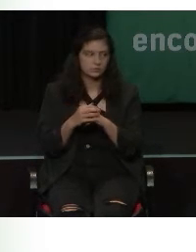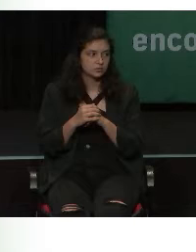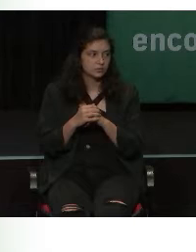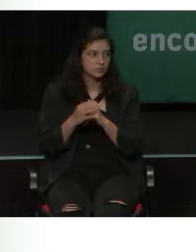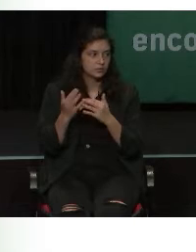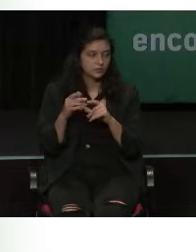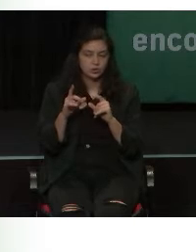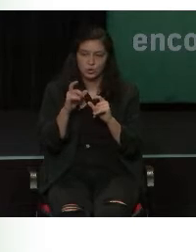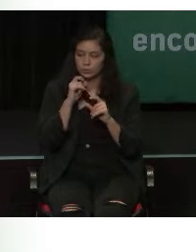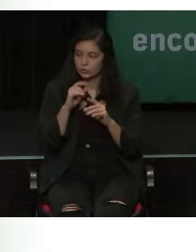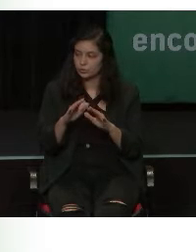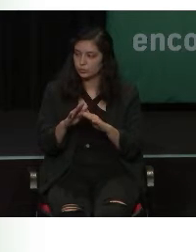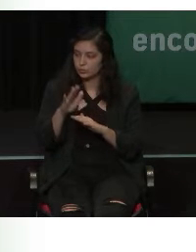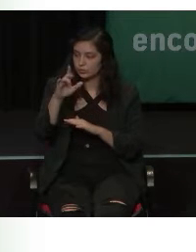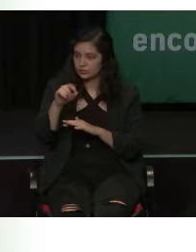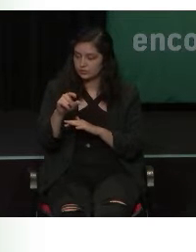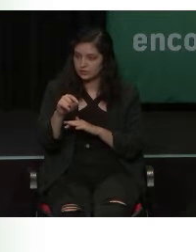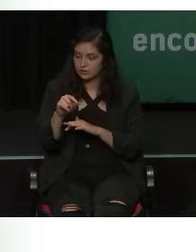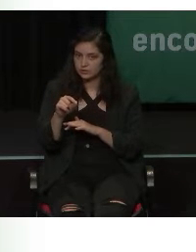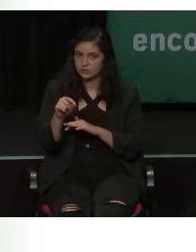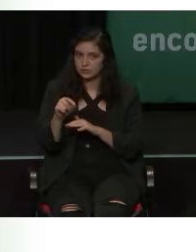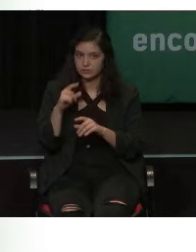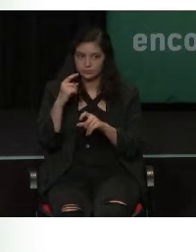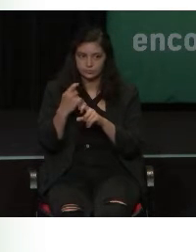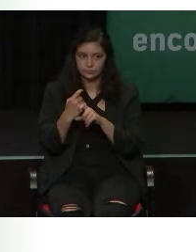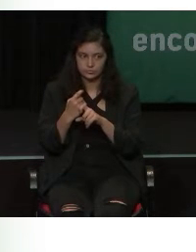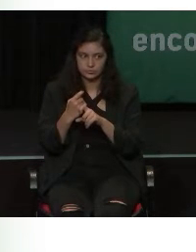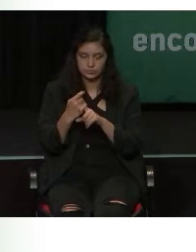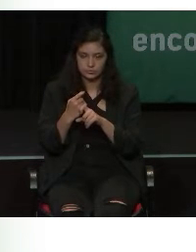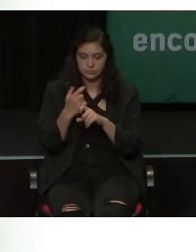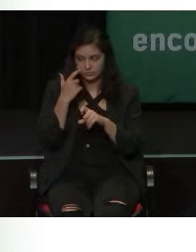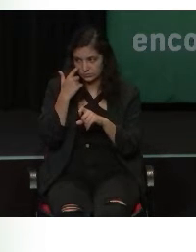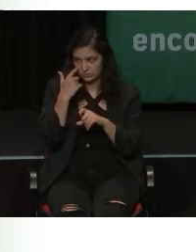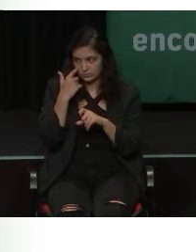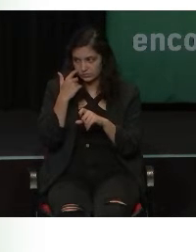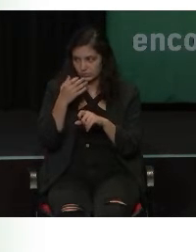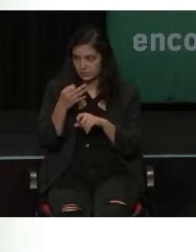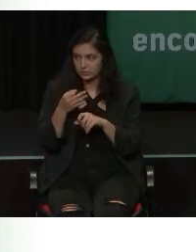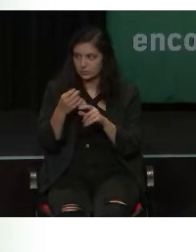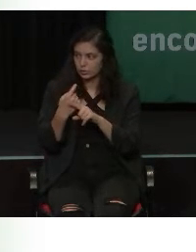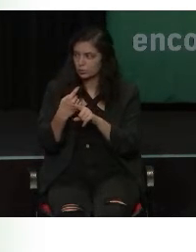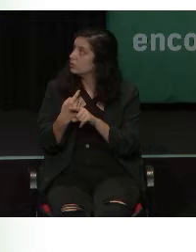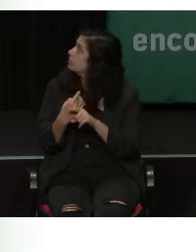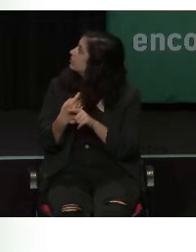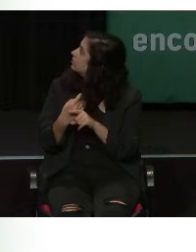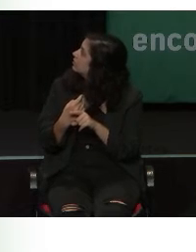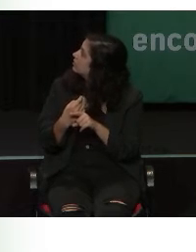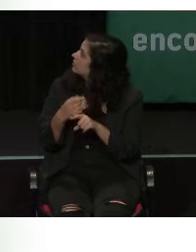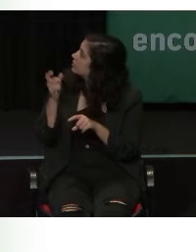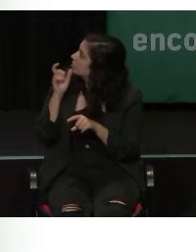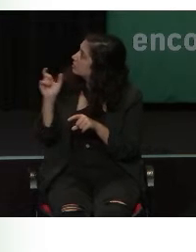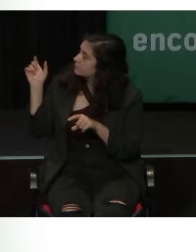could increase also the susceptibility of Pseudomonas aeruginosa biofilms to